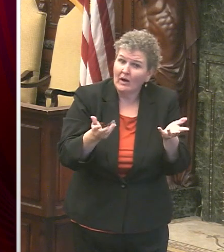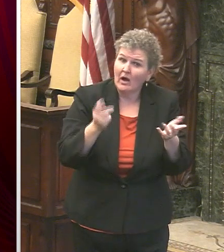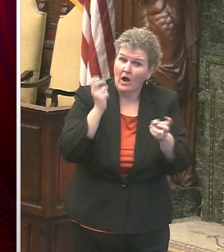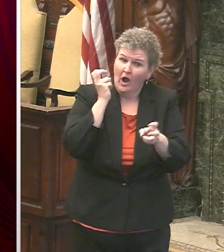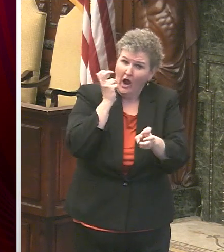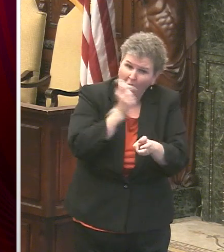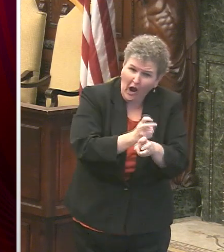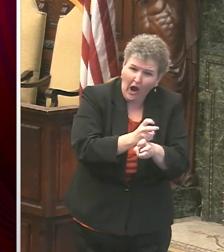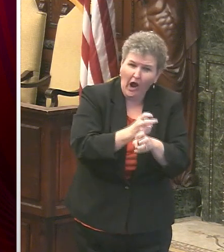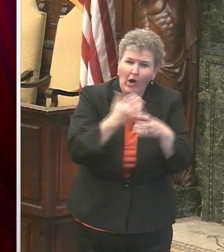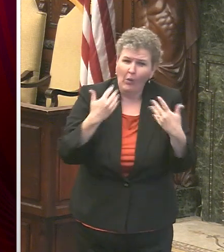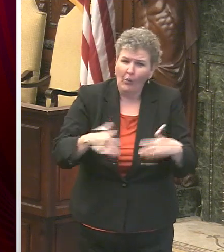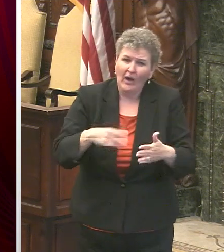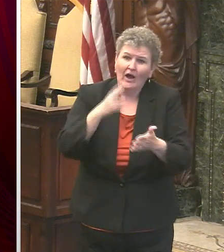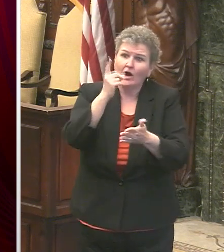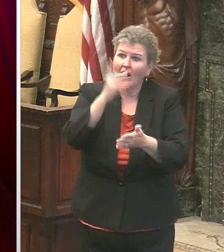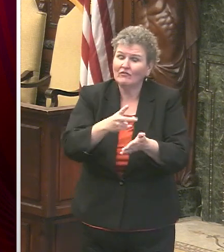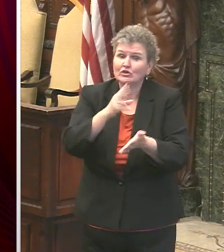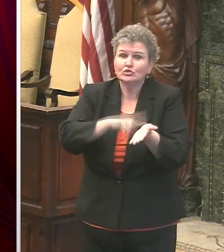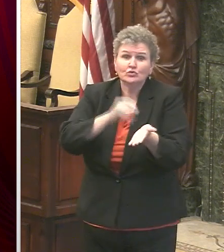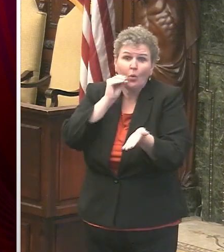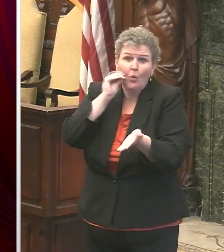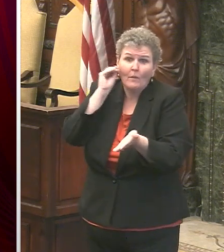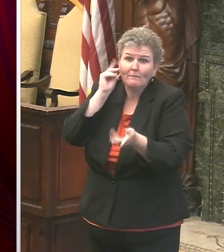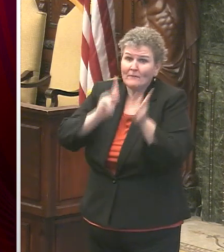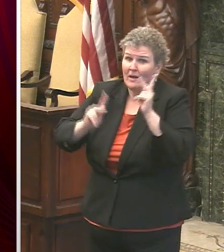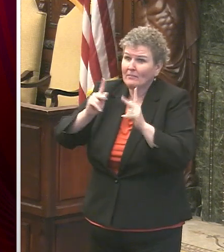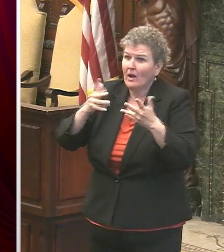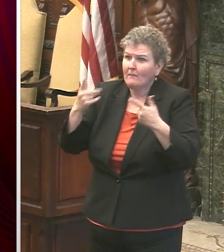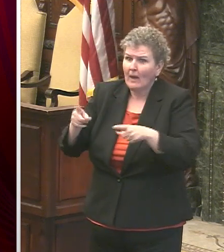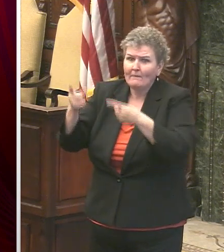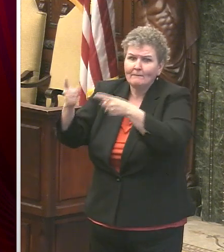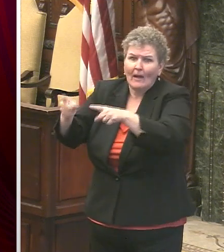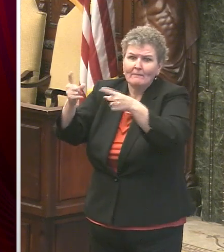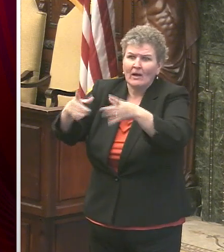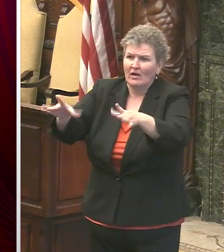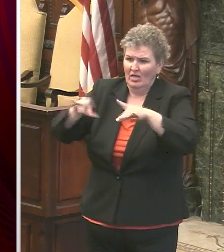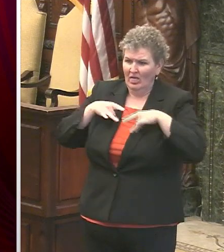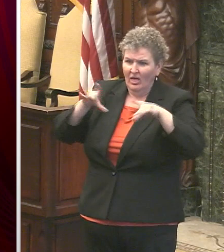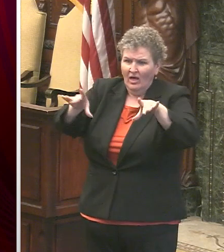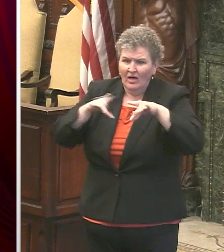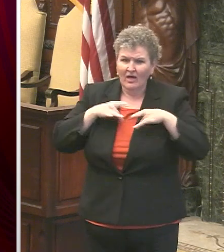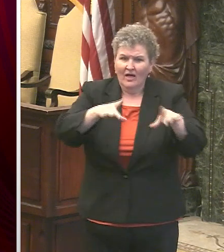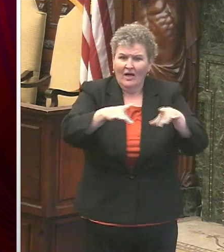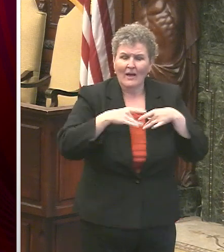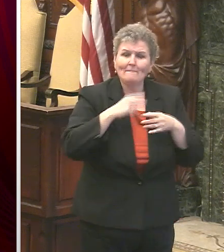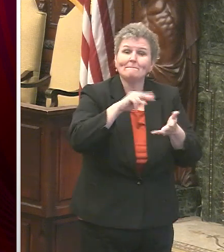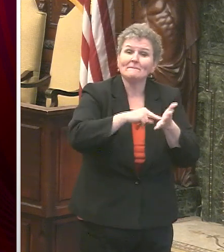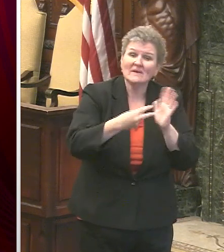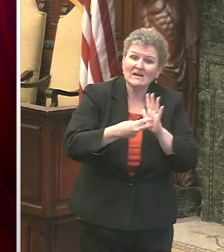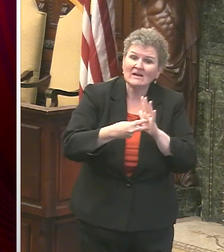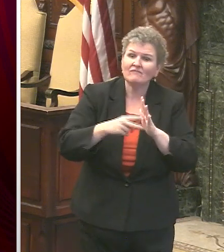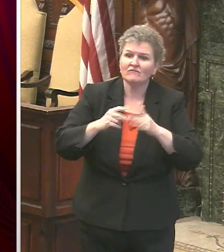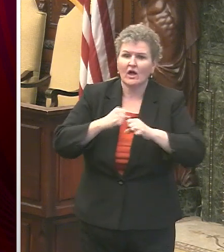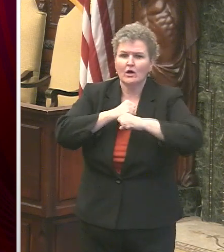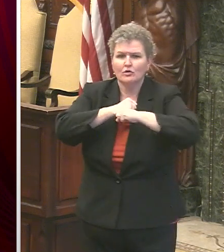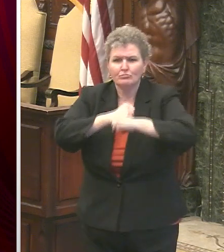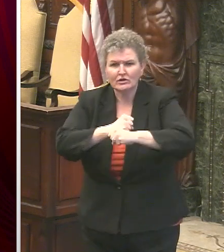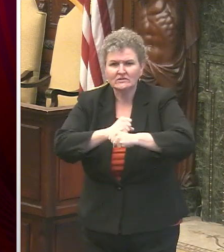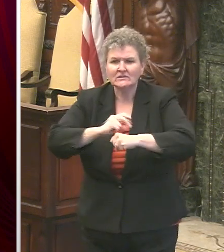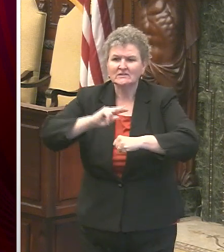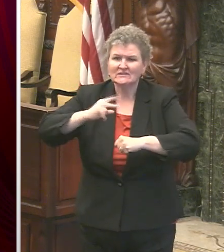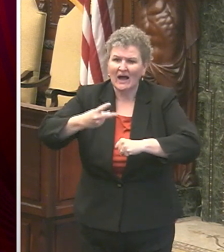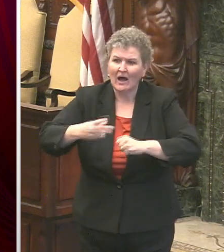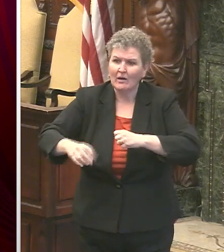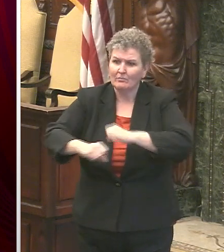home residents in the city have had the infection already, and were those that they're likely to be protected against a second wave. That's good for them. Of